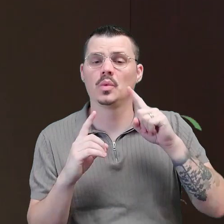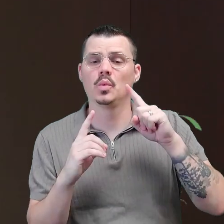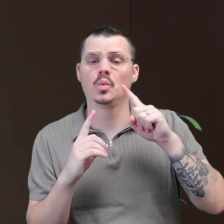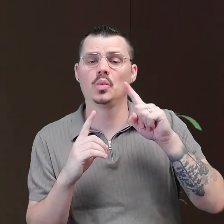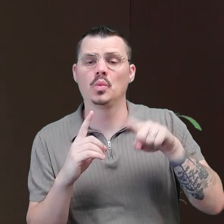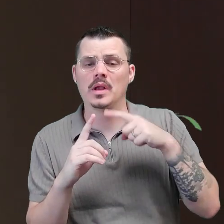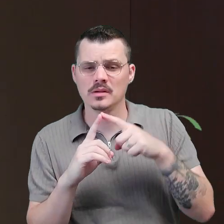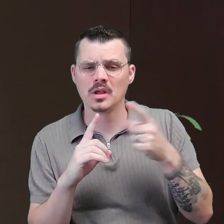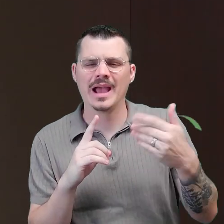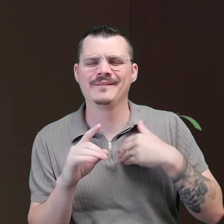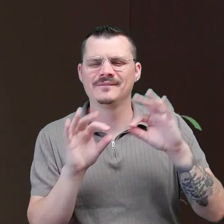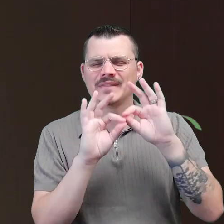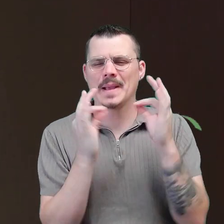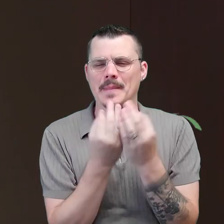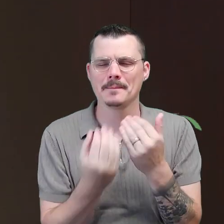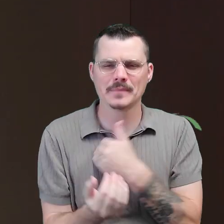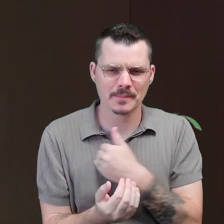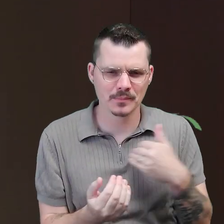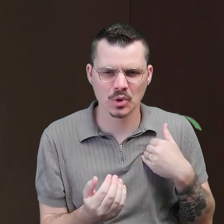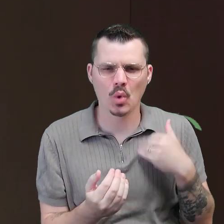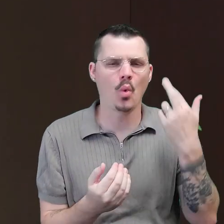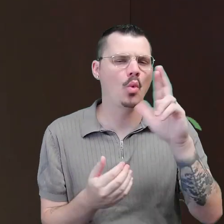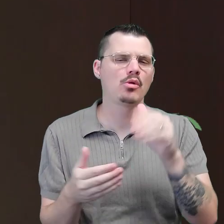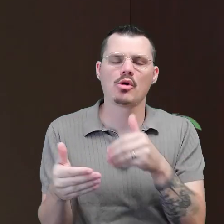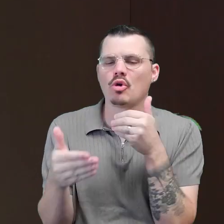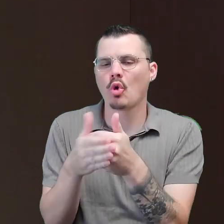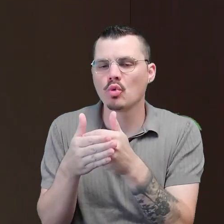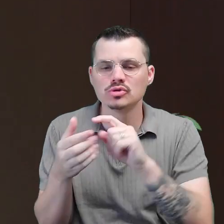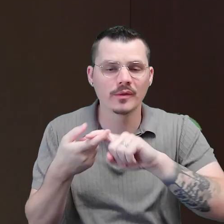When there is a family member